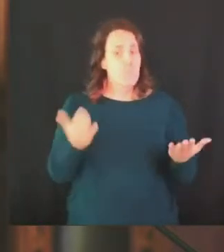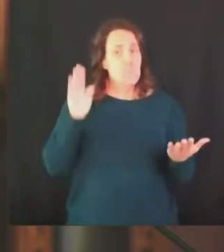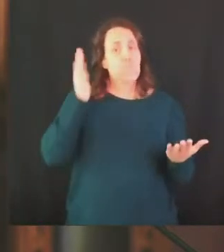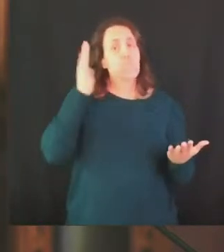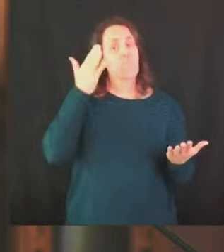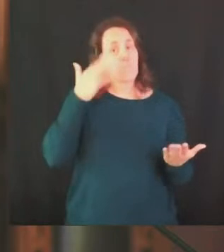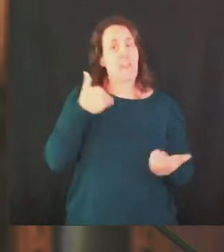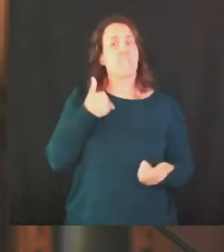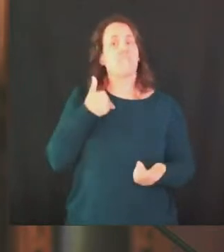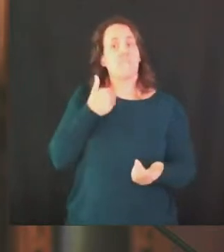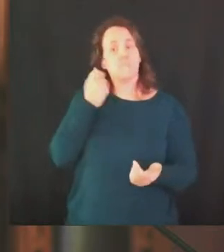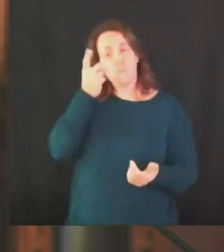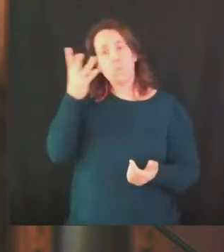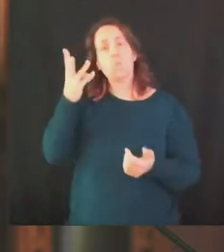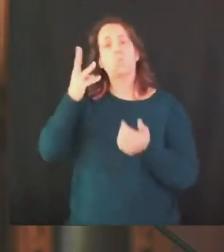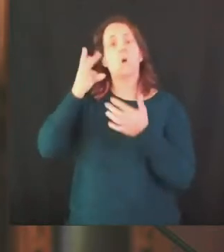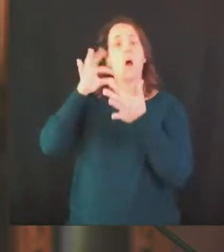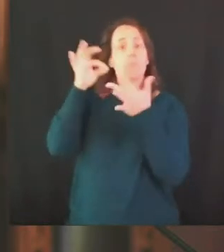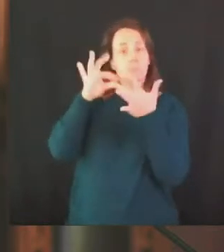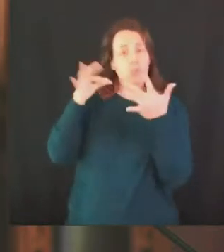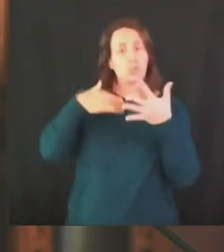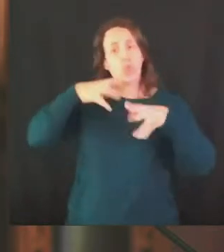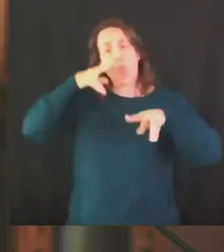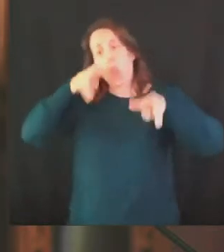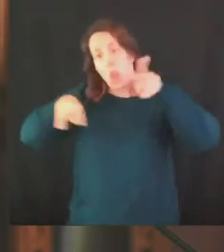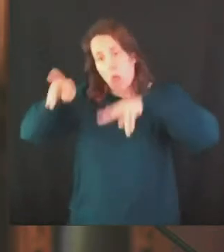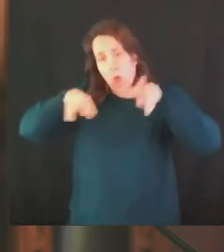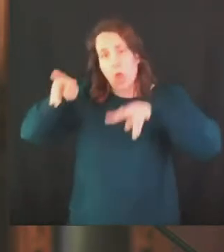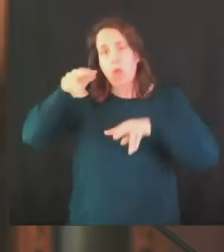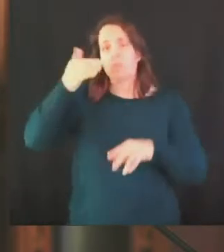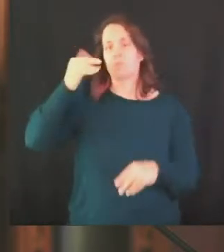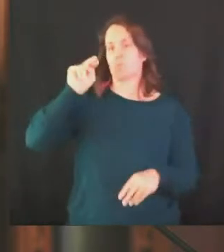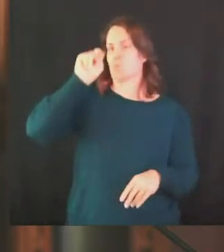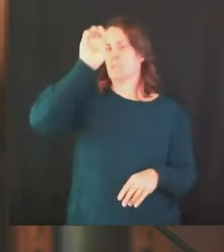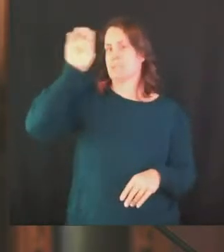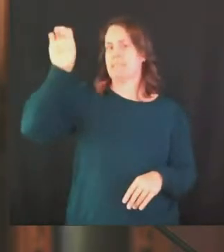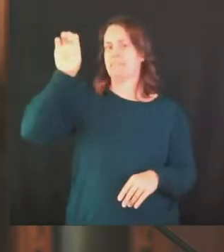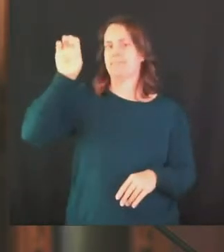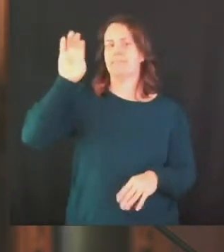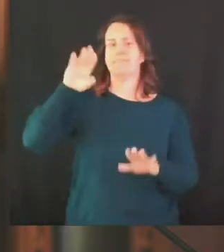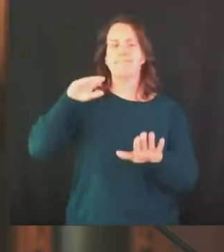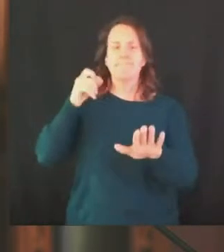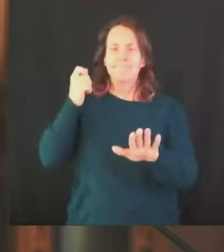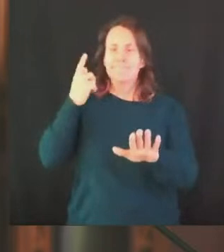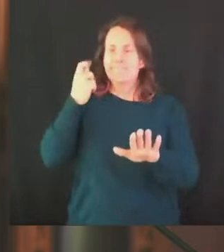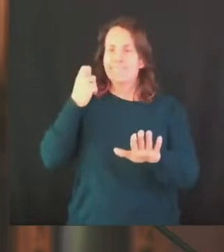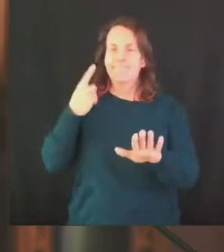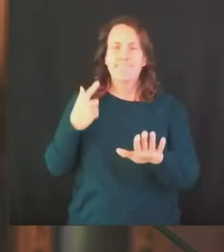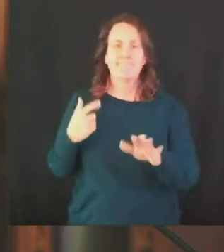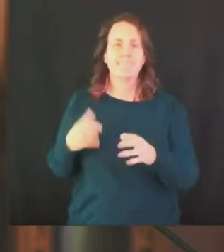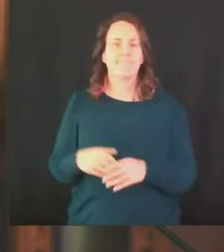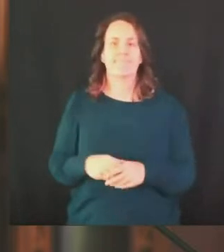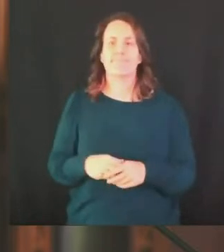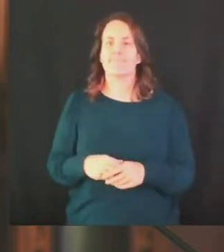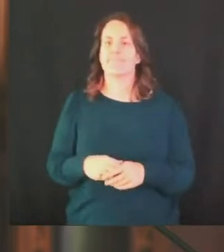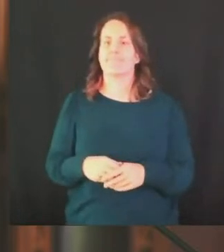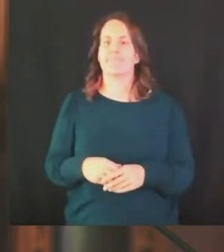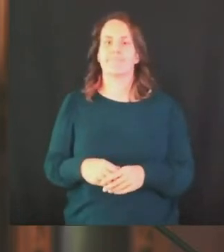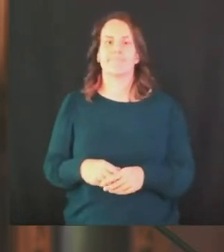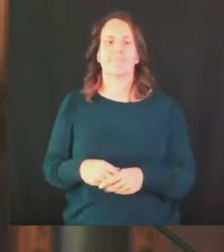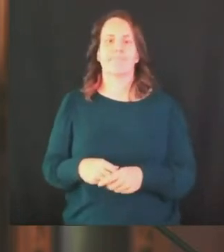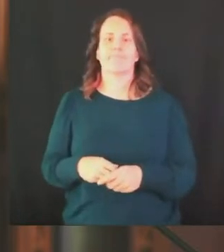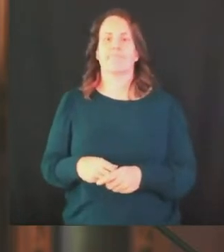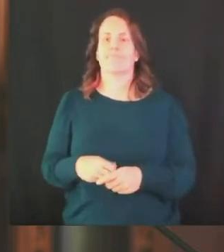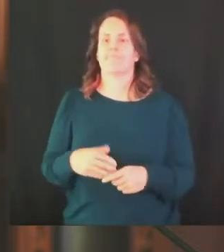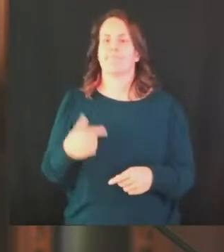that because of the investments we made in the spring, that is what has positioned us to be able to